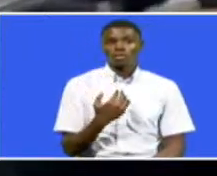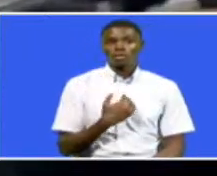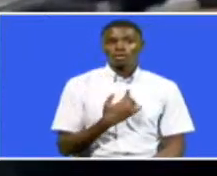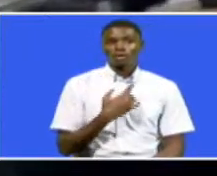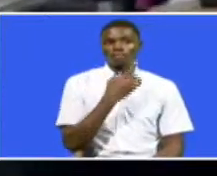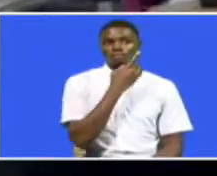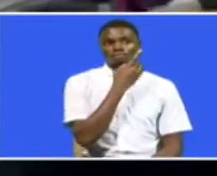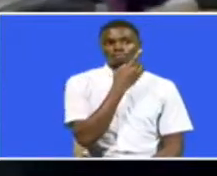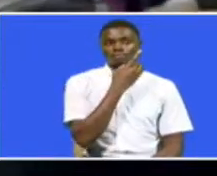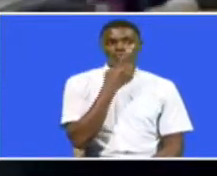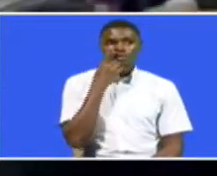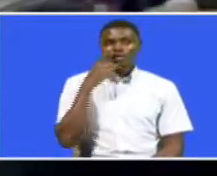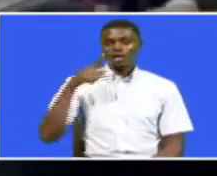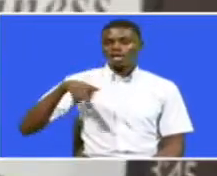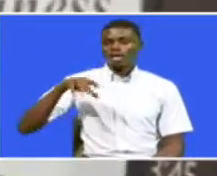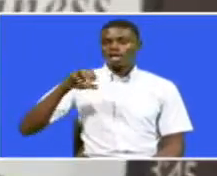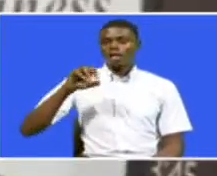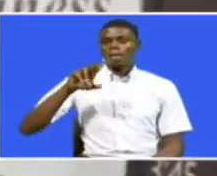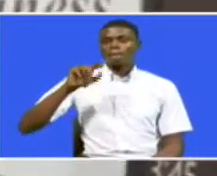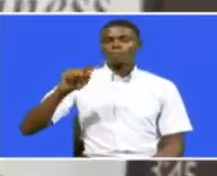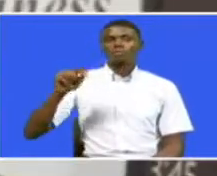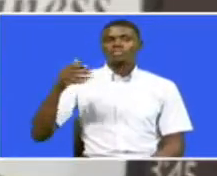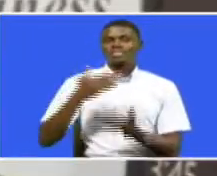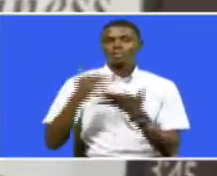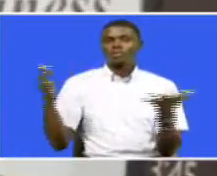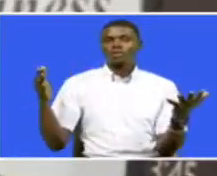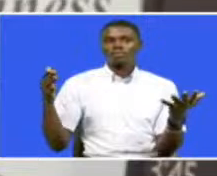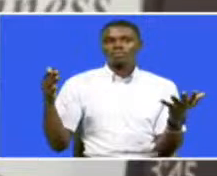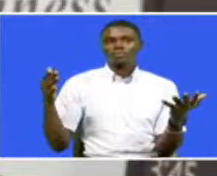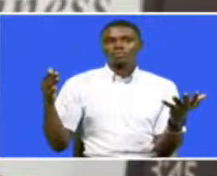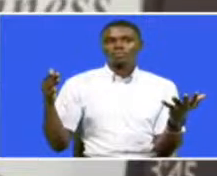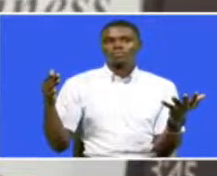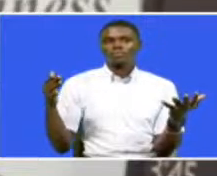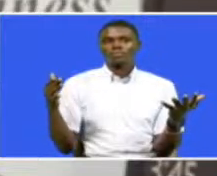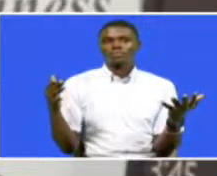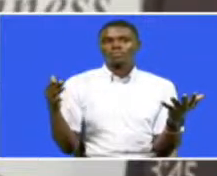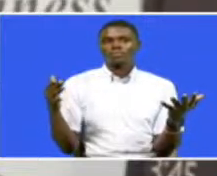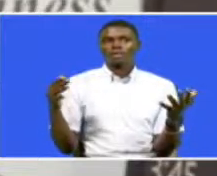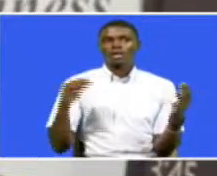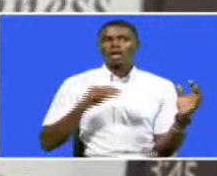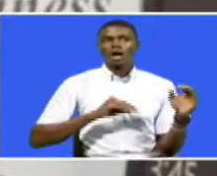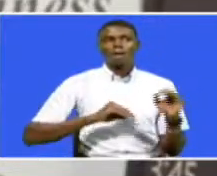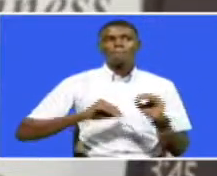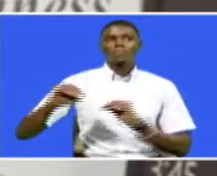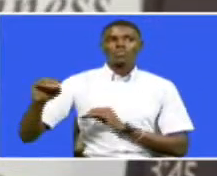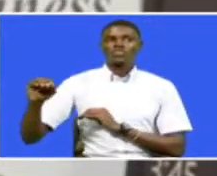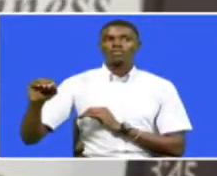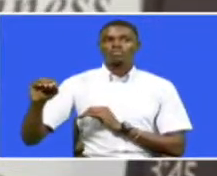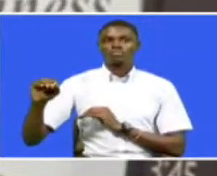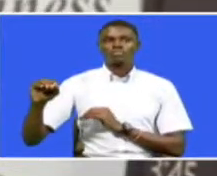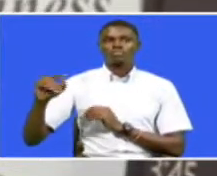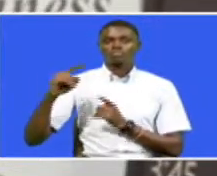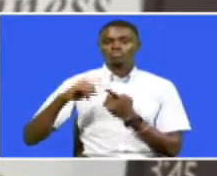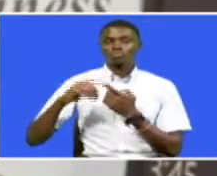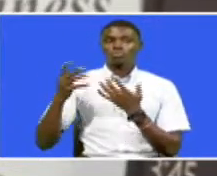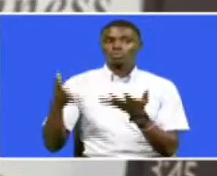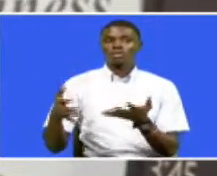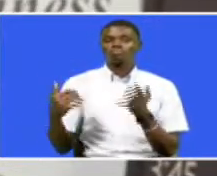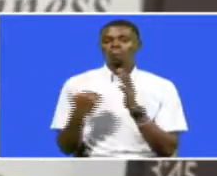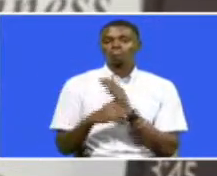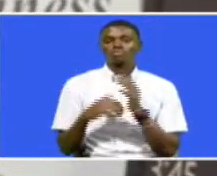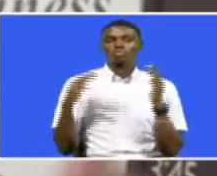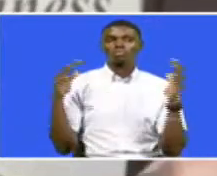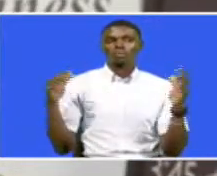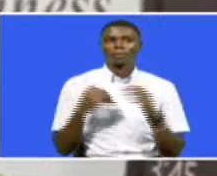dry port somewhere in Kibos area, and moving those ones to here is a